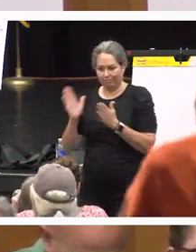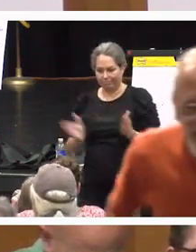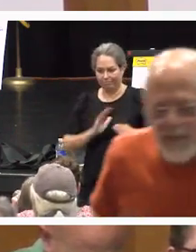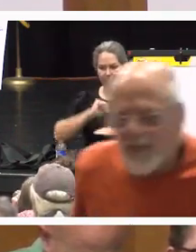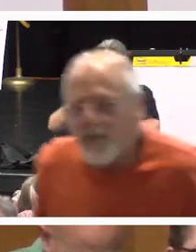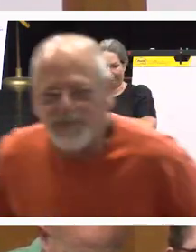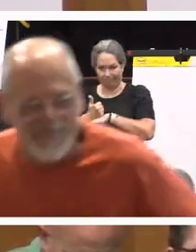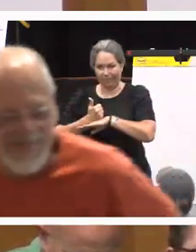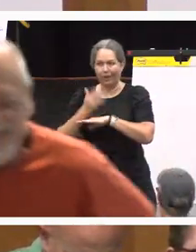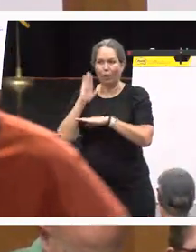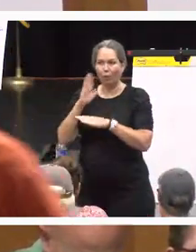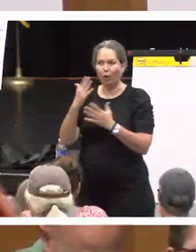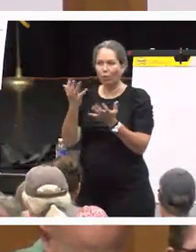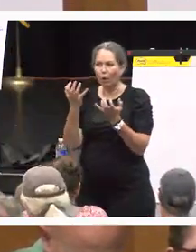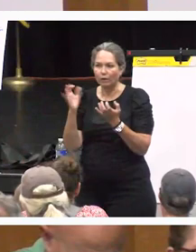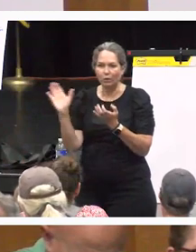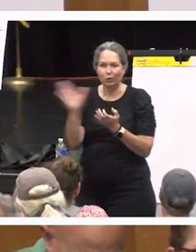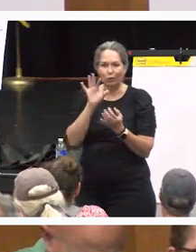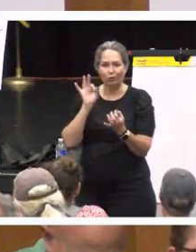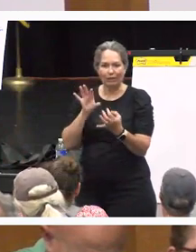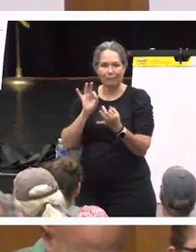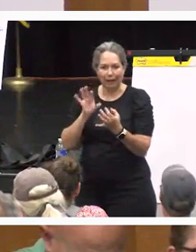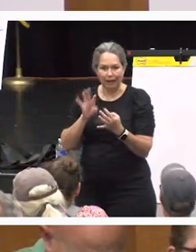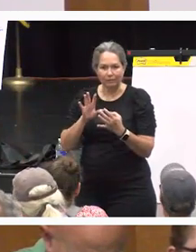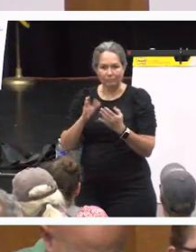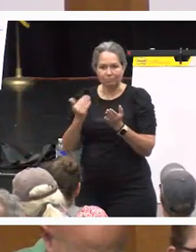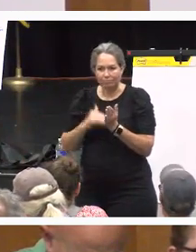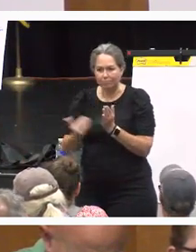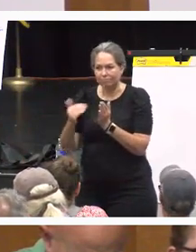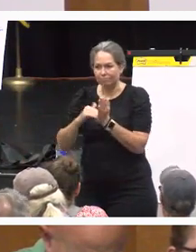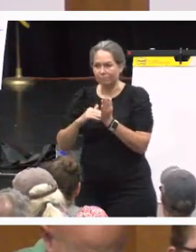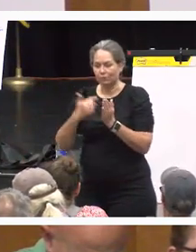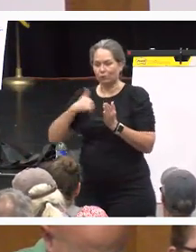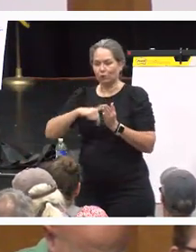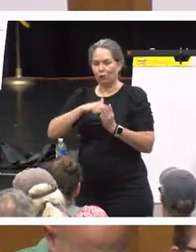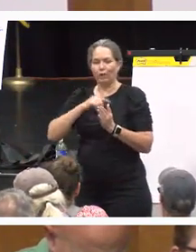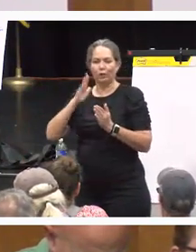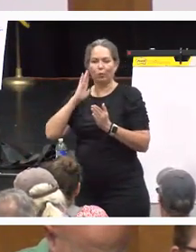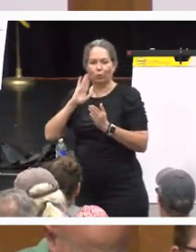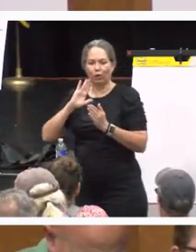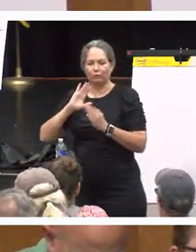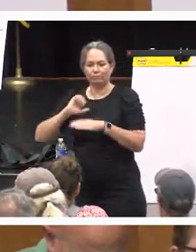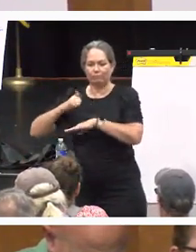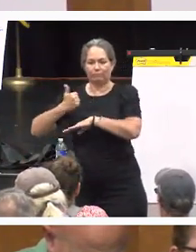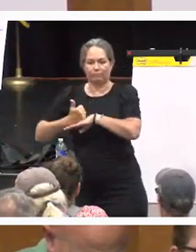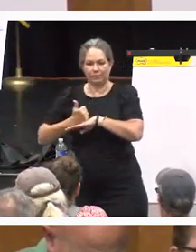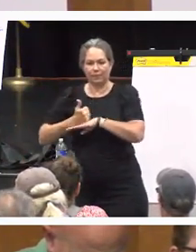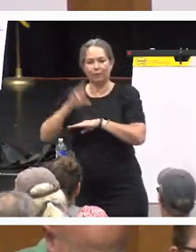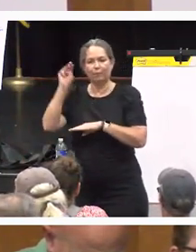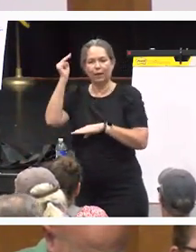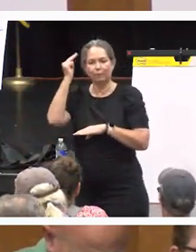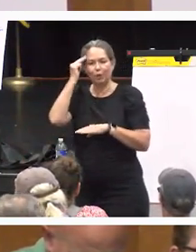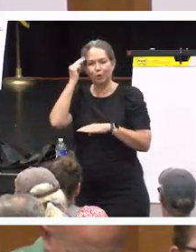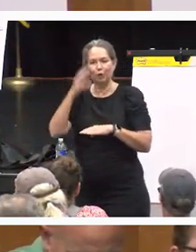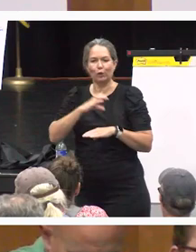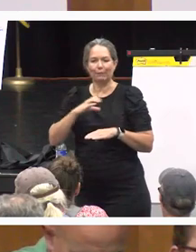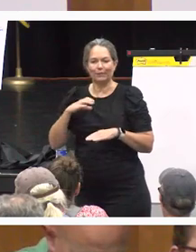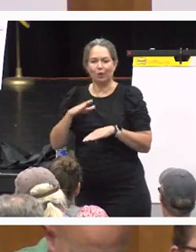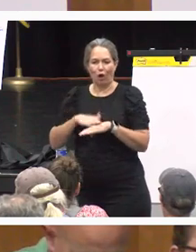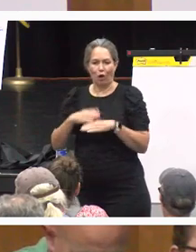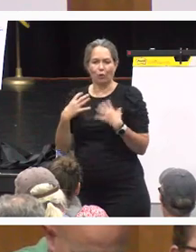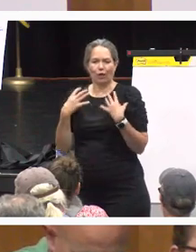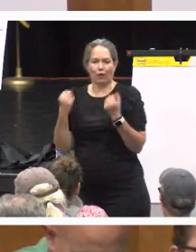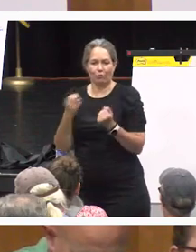your feedback on to commission a Montpelier Commission on Recovery and Resilience to